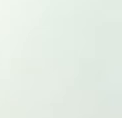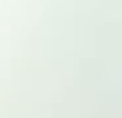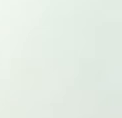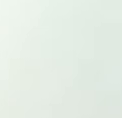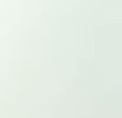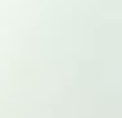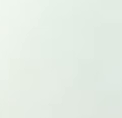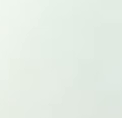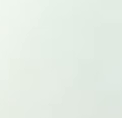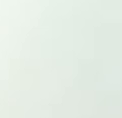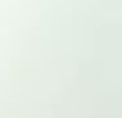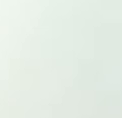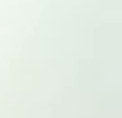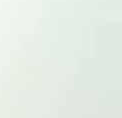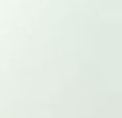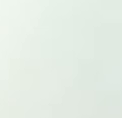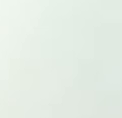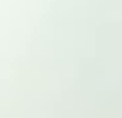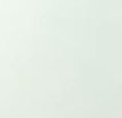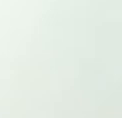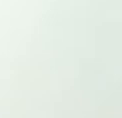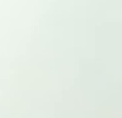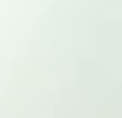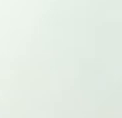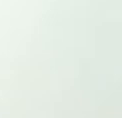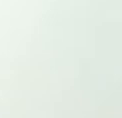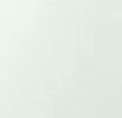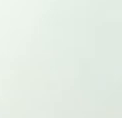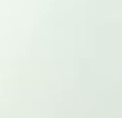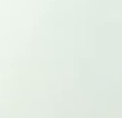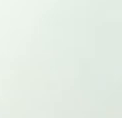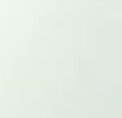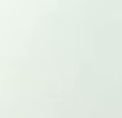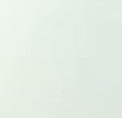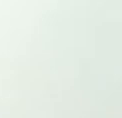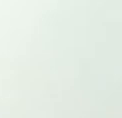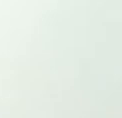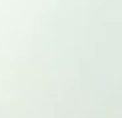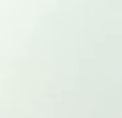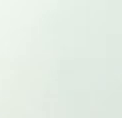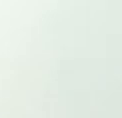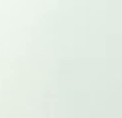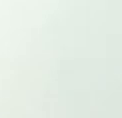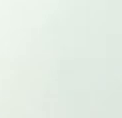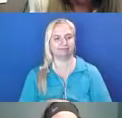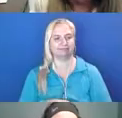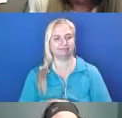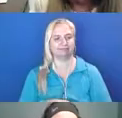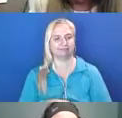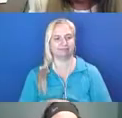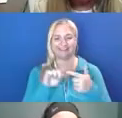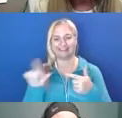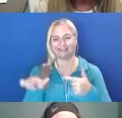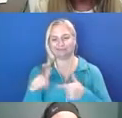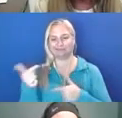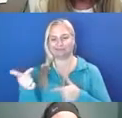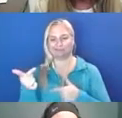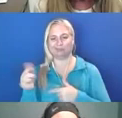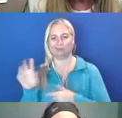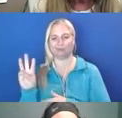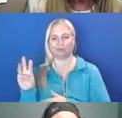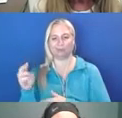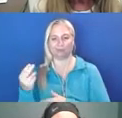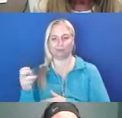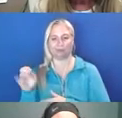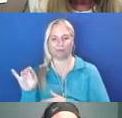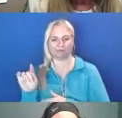split our presentation tonight. And then as Deb indicated, we'll take any questions that you have at the end of that. Again, we're delighted